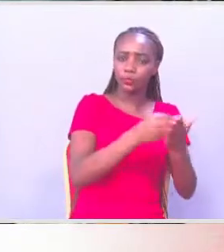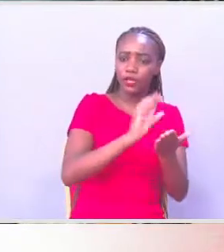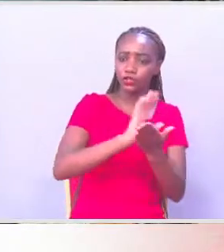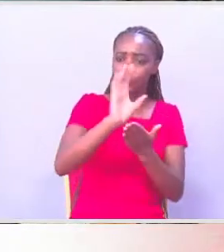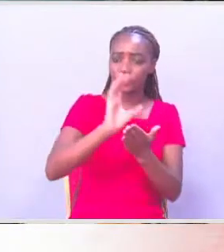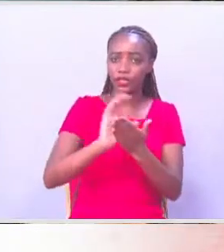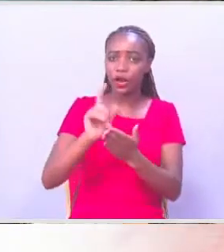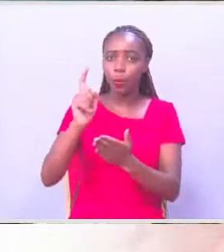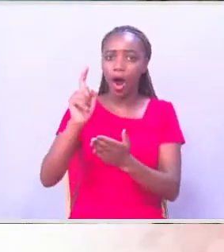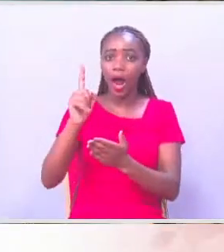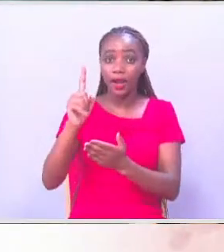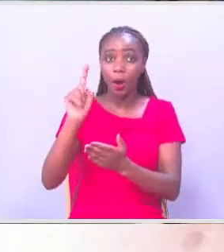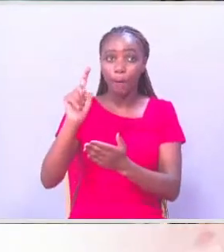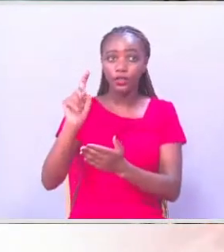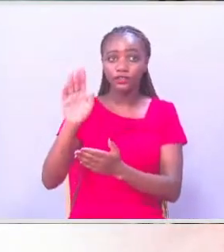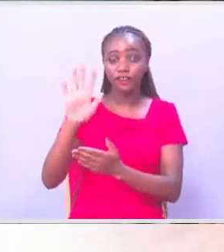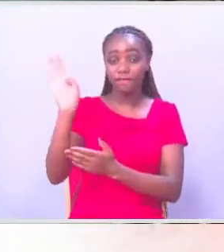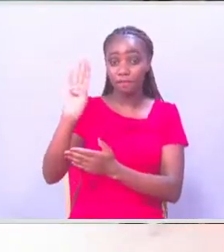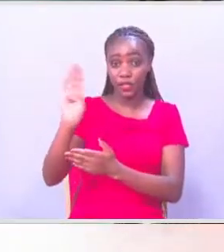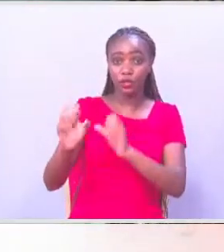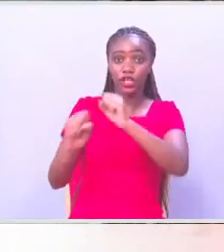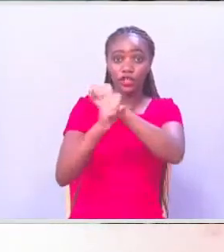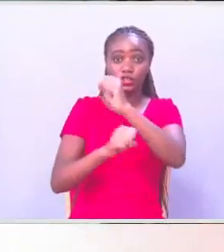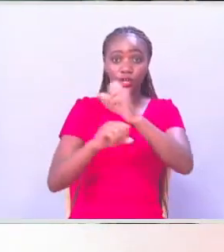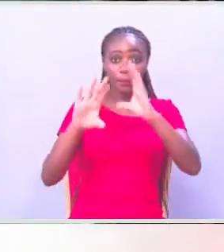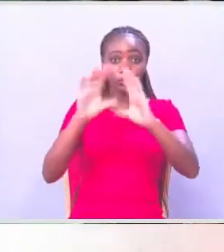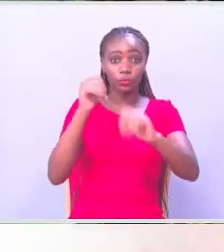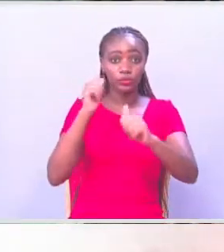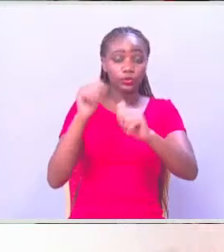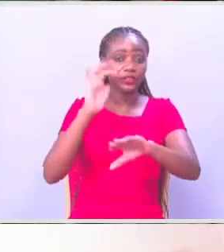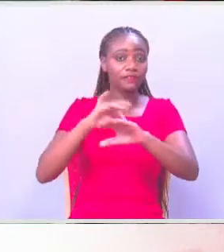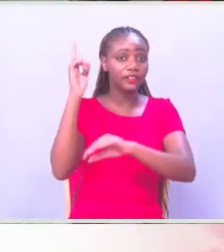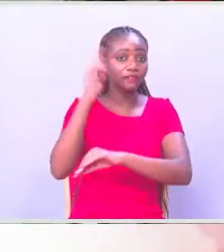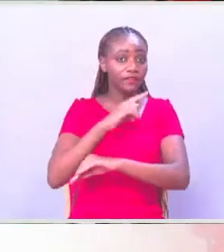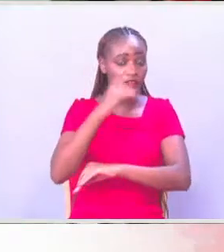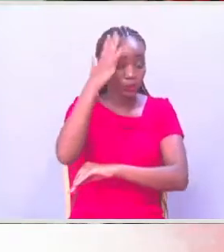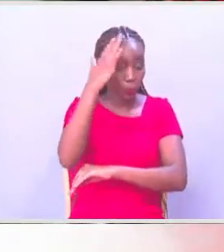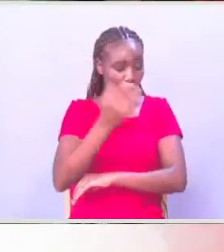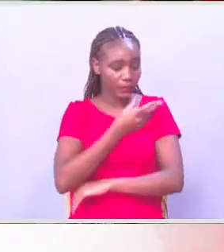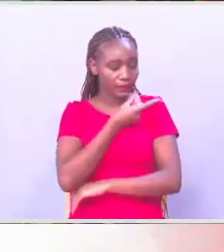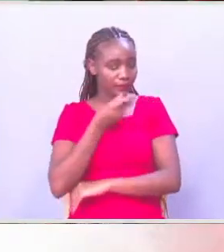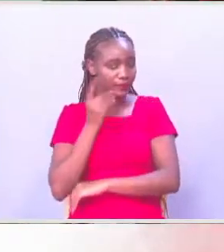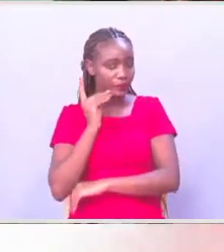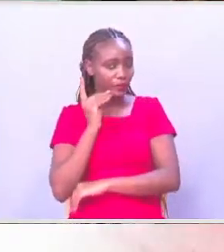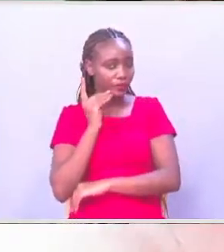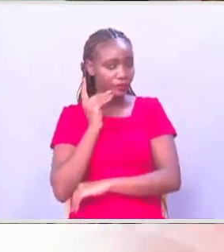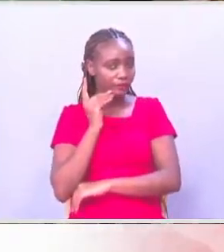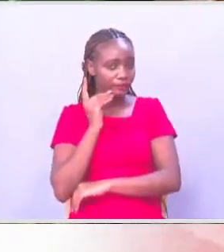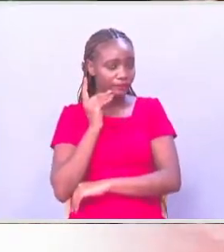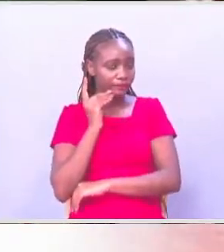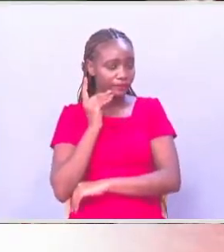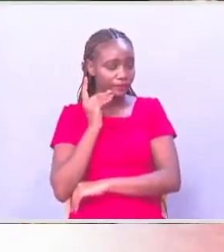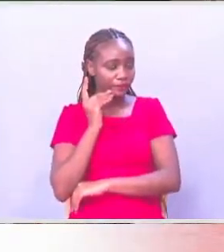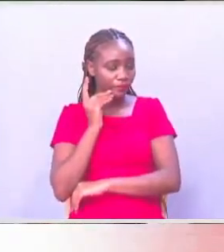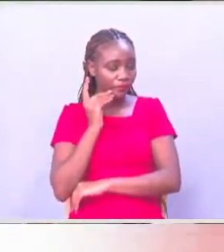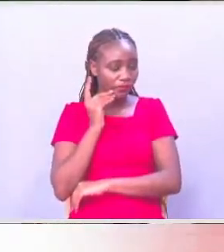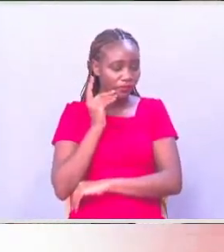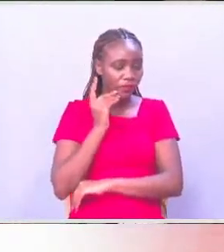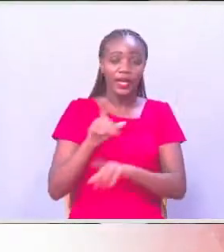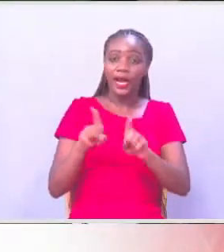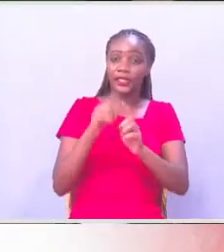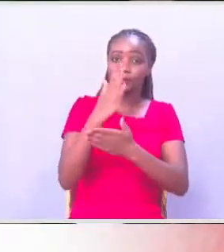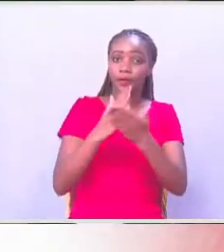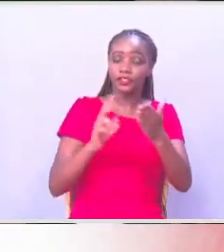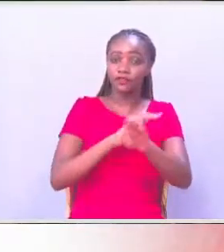1.5 billion Kenya shillings in support of the communities affected by the ongoing drought in the ASL counties as part of